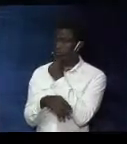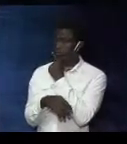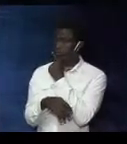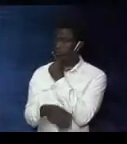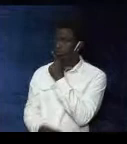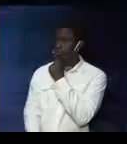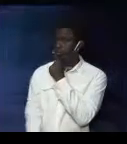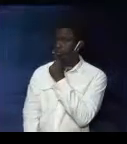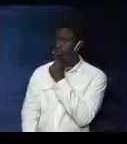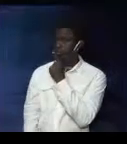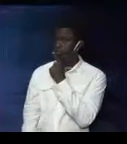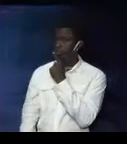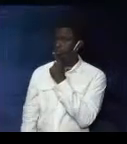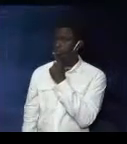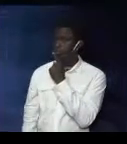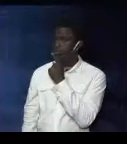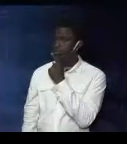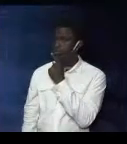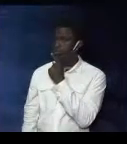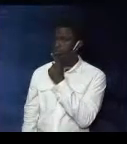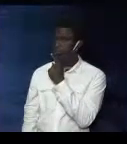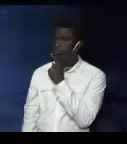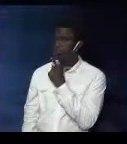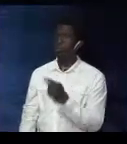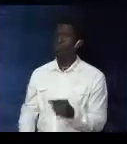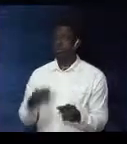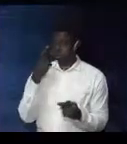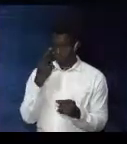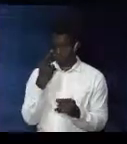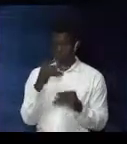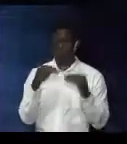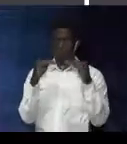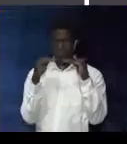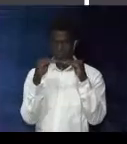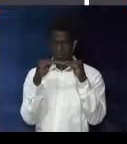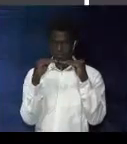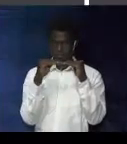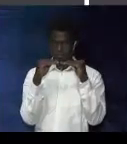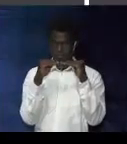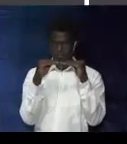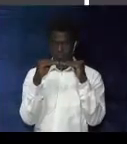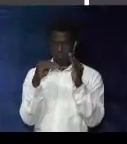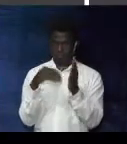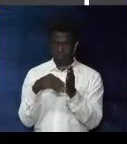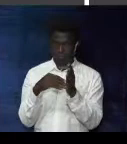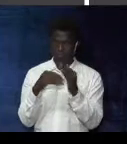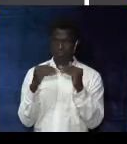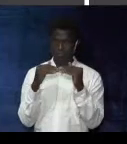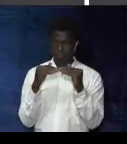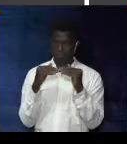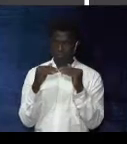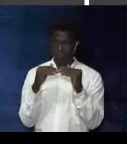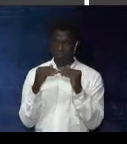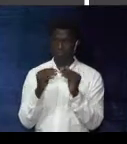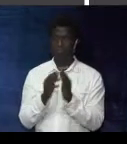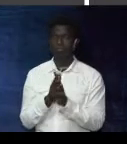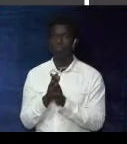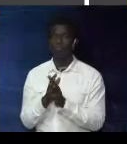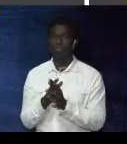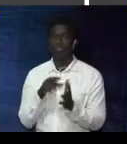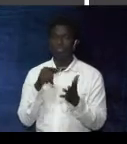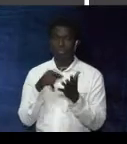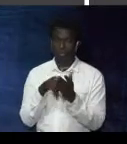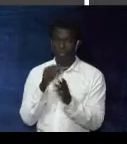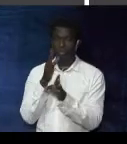along the short side, you can see no overlap. If I turn it around, no overlap. They are equal